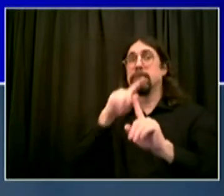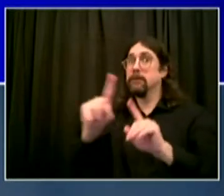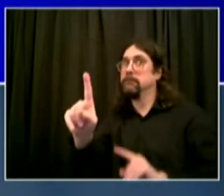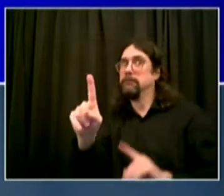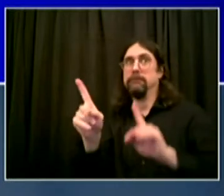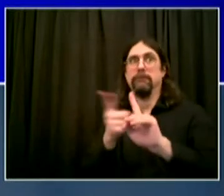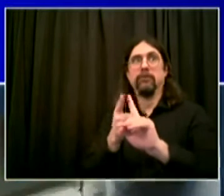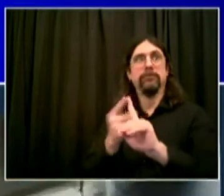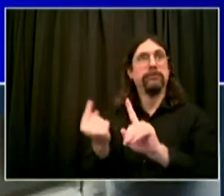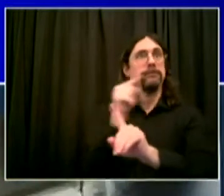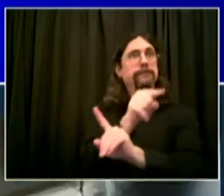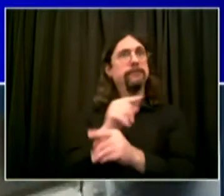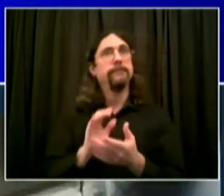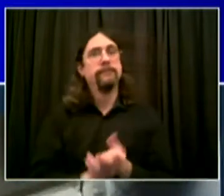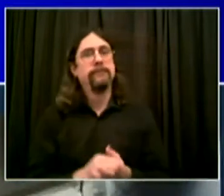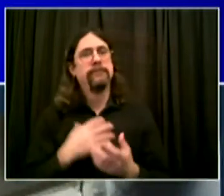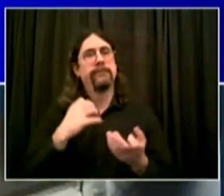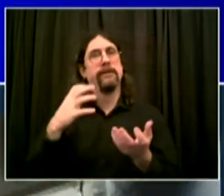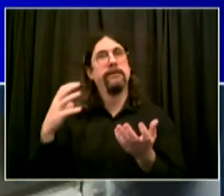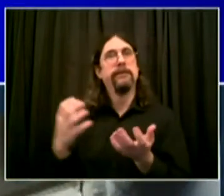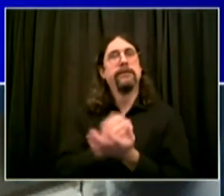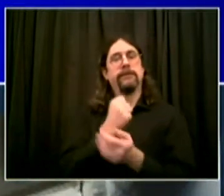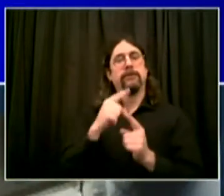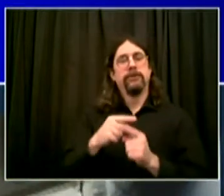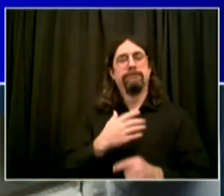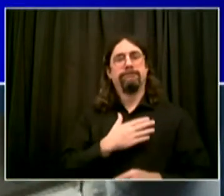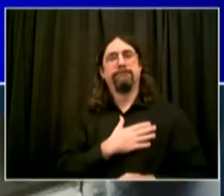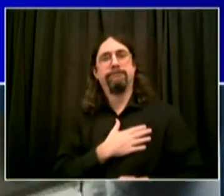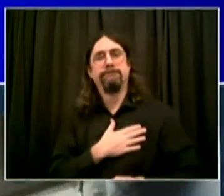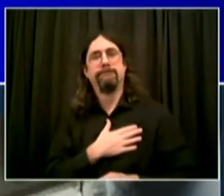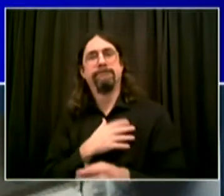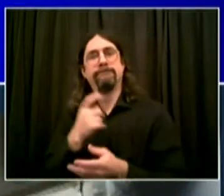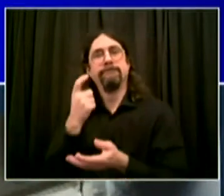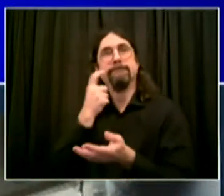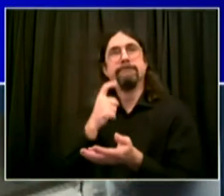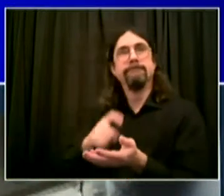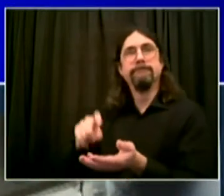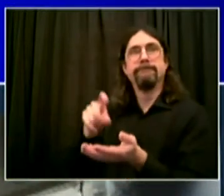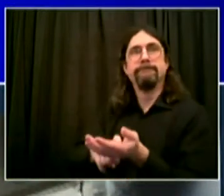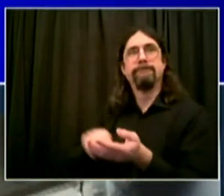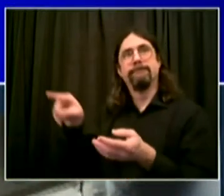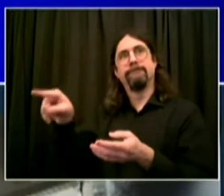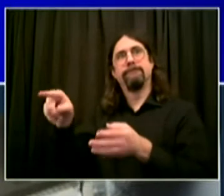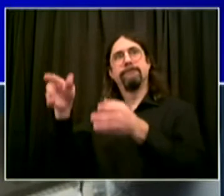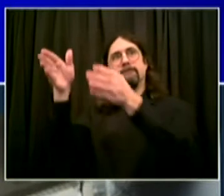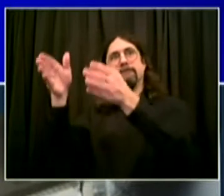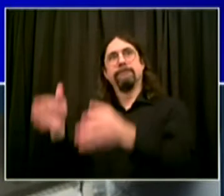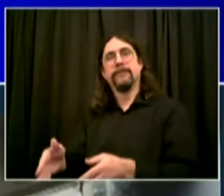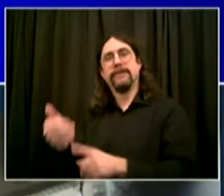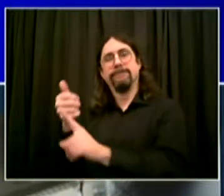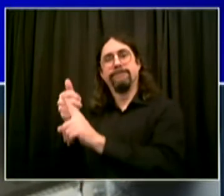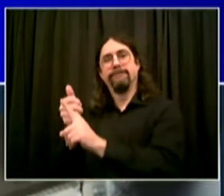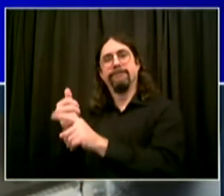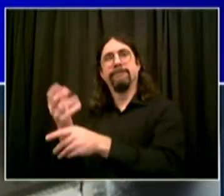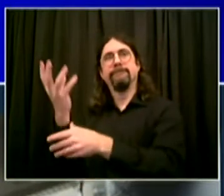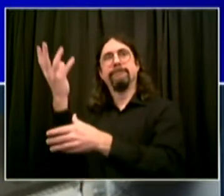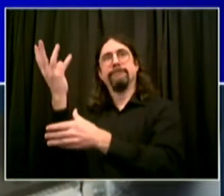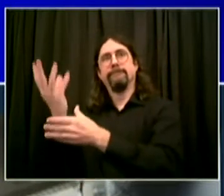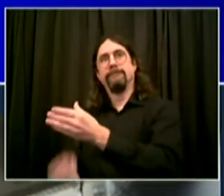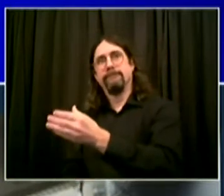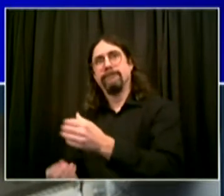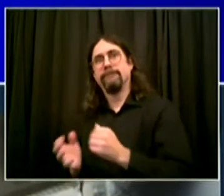of a really great New Yorker. And I'll say to folks at the outset, you know, there are some people who are just full of